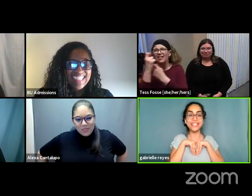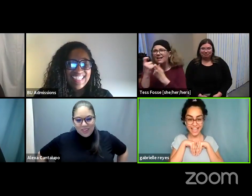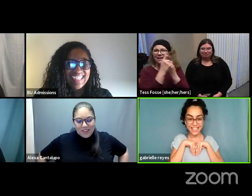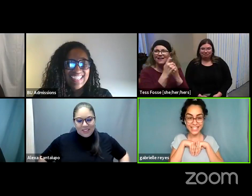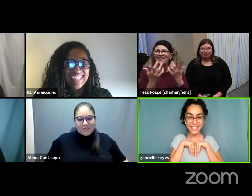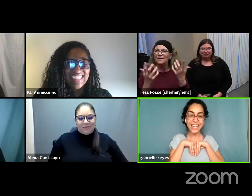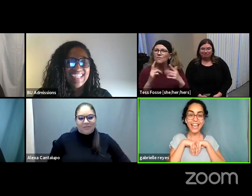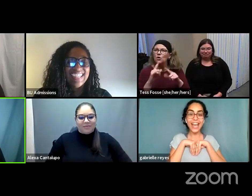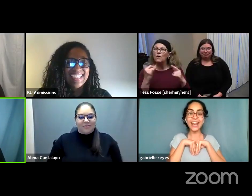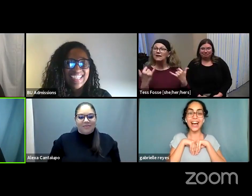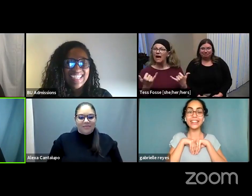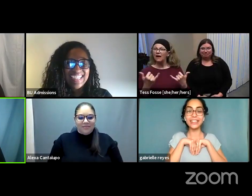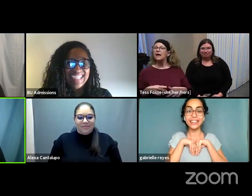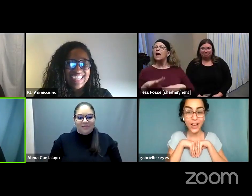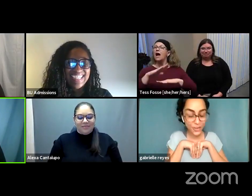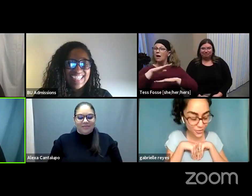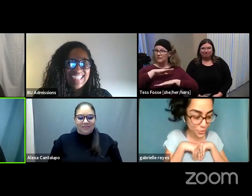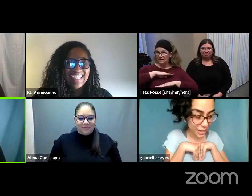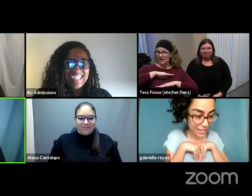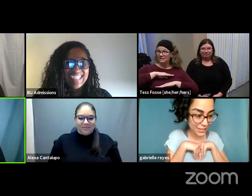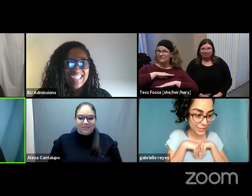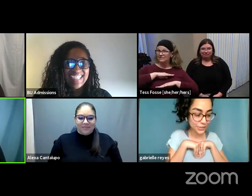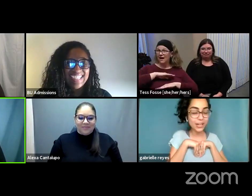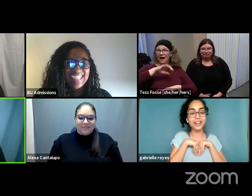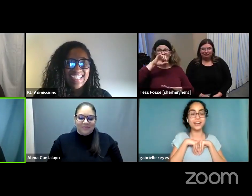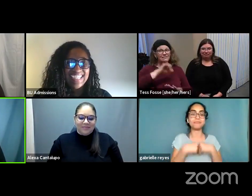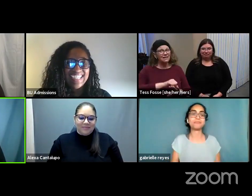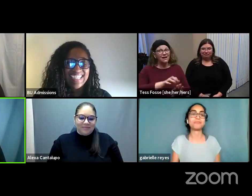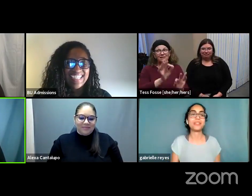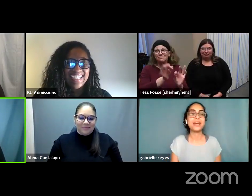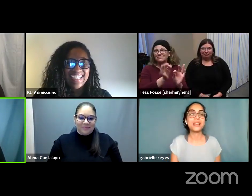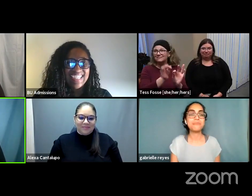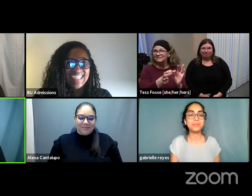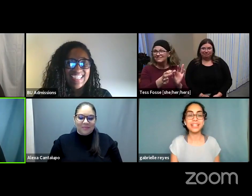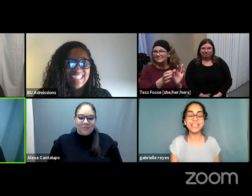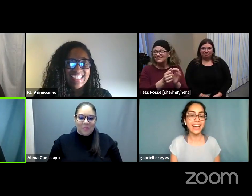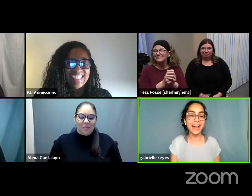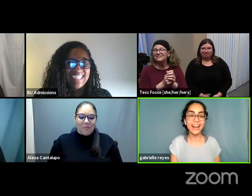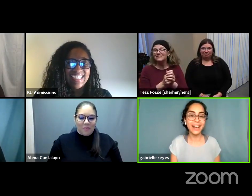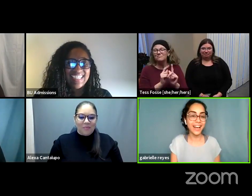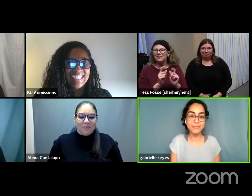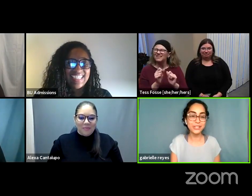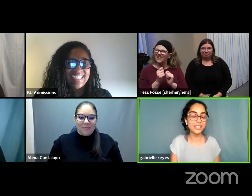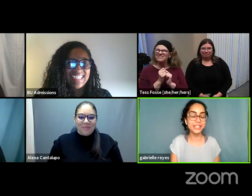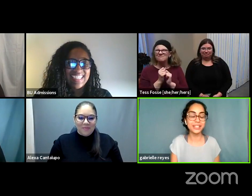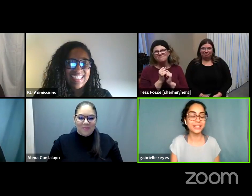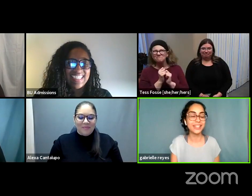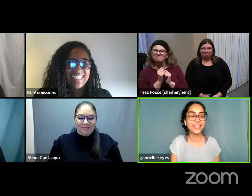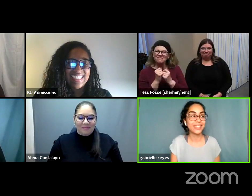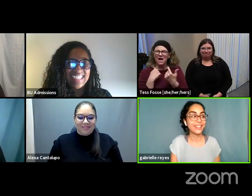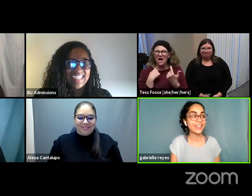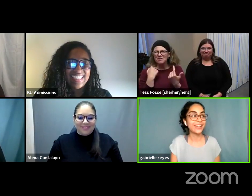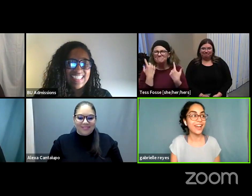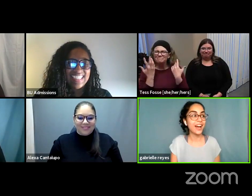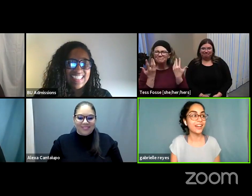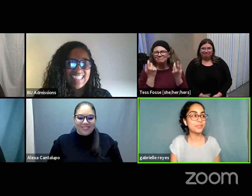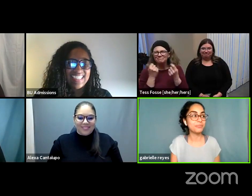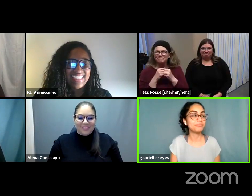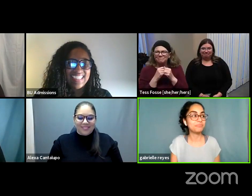am content and I love what I do. But yeah, I'm just a